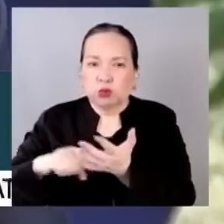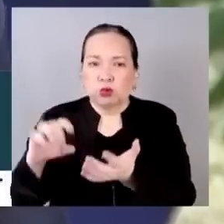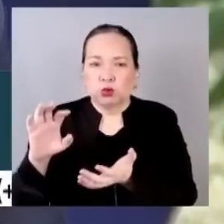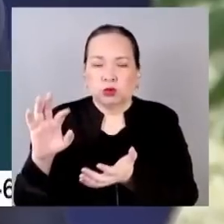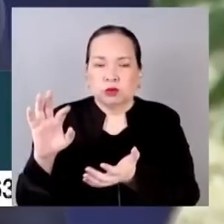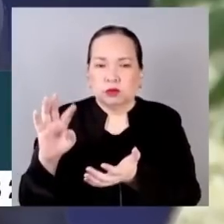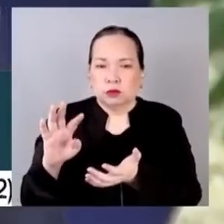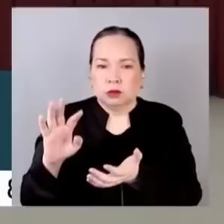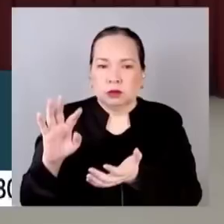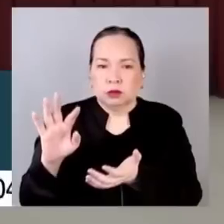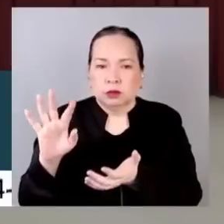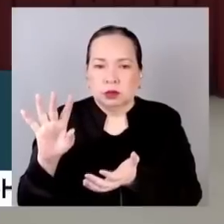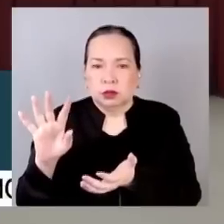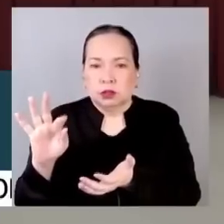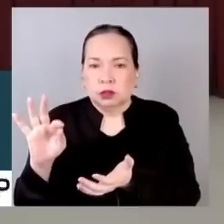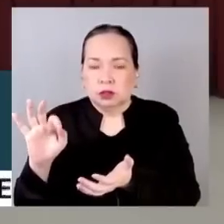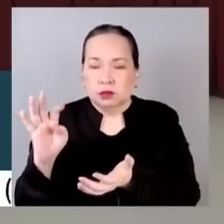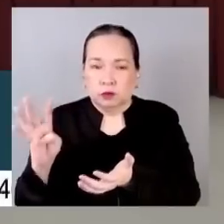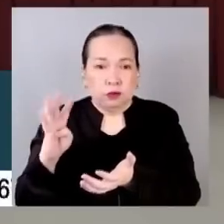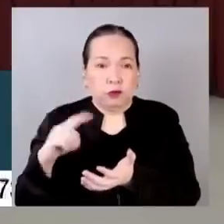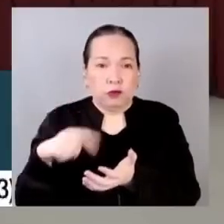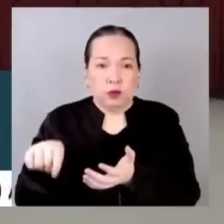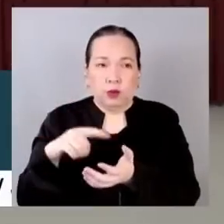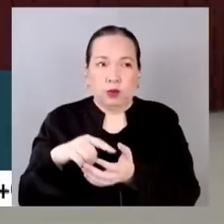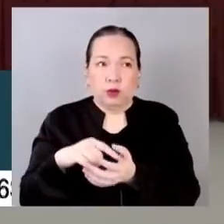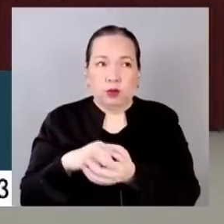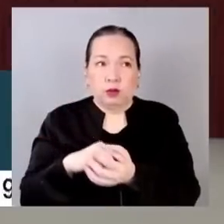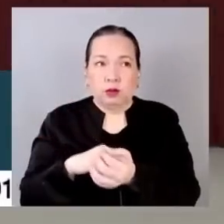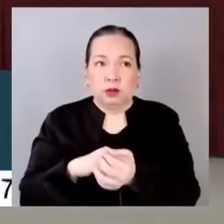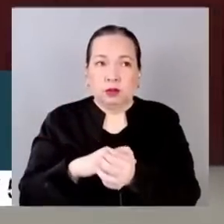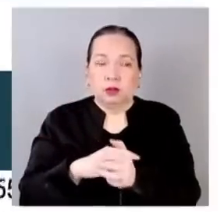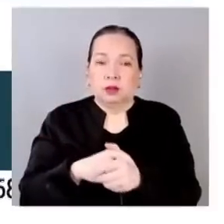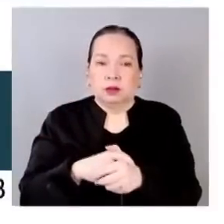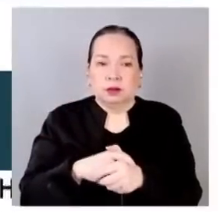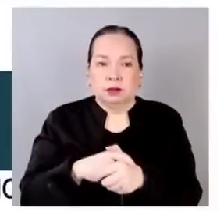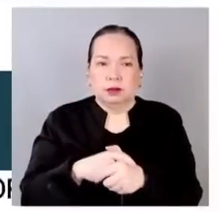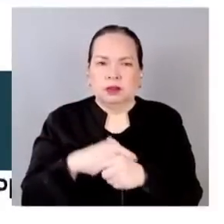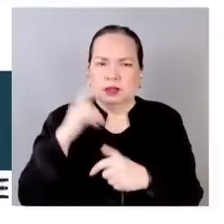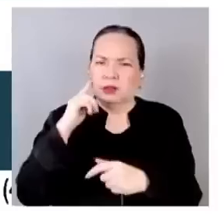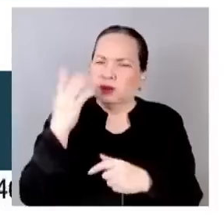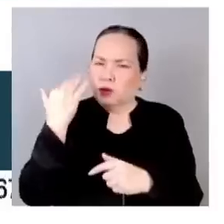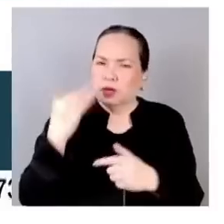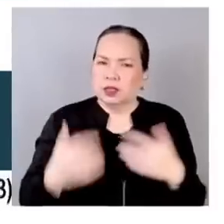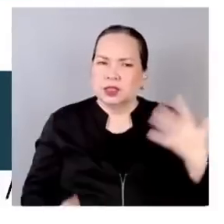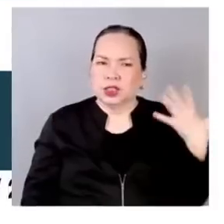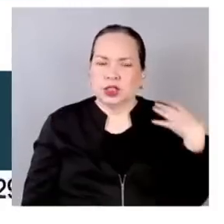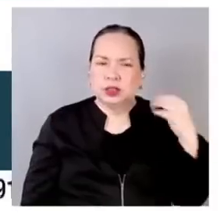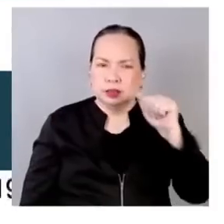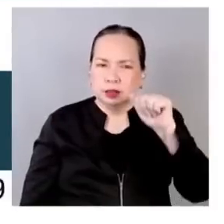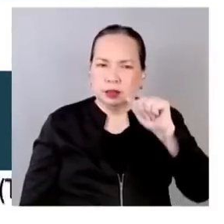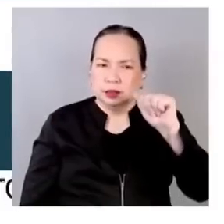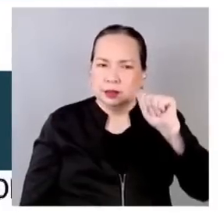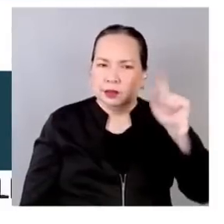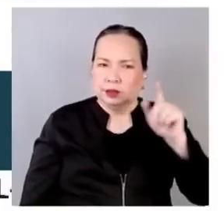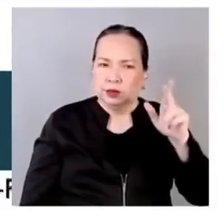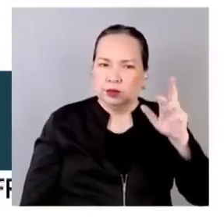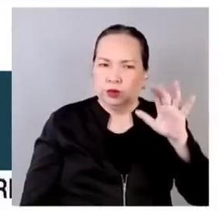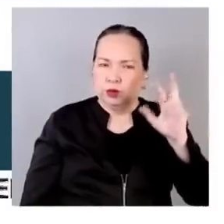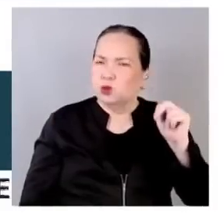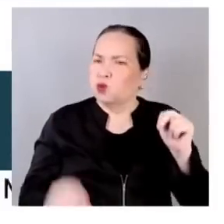and messaged him about the press conference. Carmina. Rafi, why is General Azurin so sure that there was no